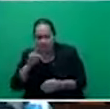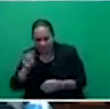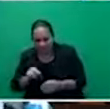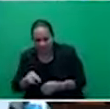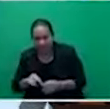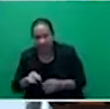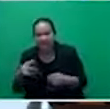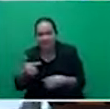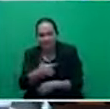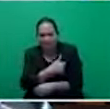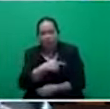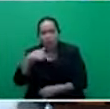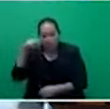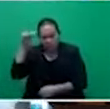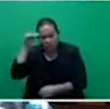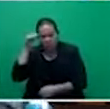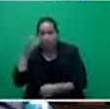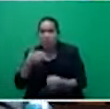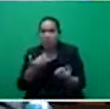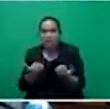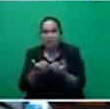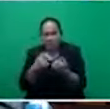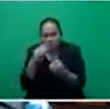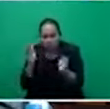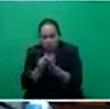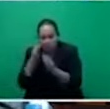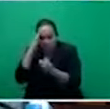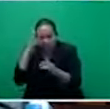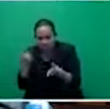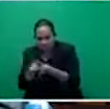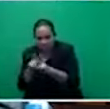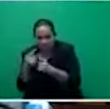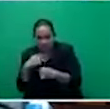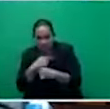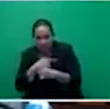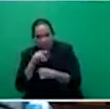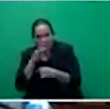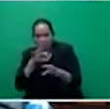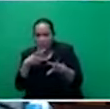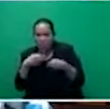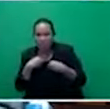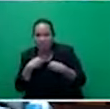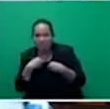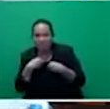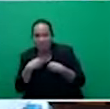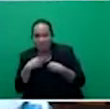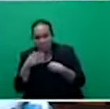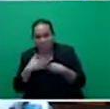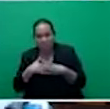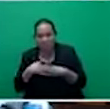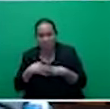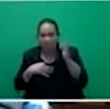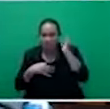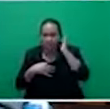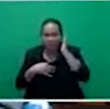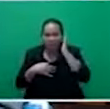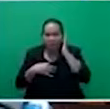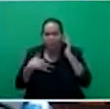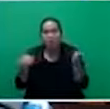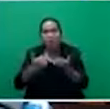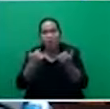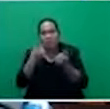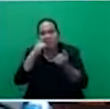call vaccine injustice. Because smaller countries, Mr. Speaker, sir, smaller countries, sir, would get pushed to the bottom of the line.